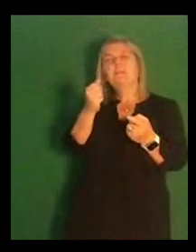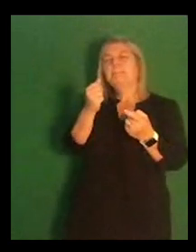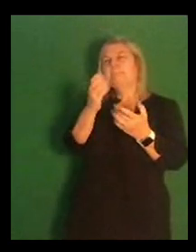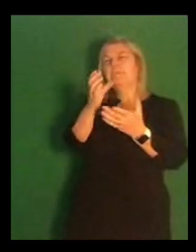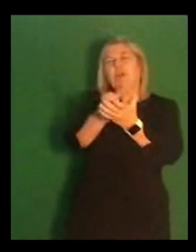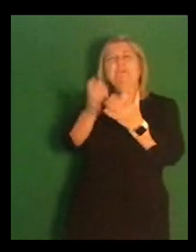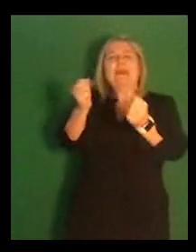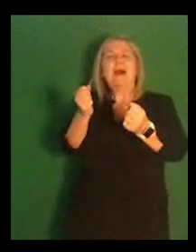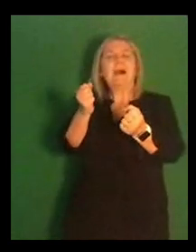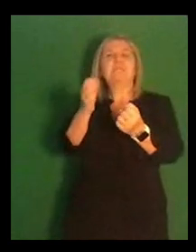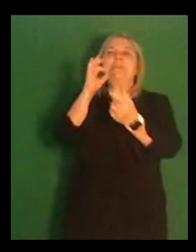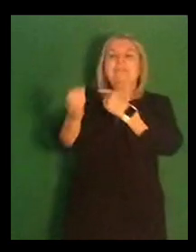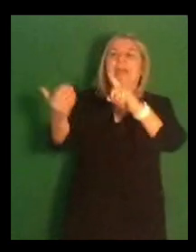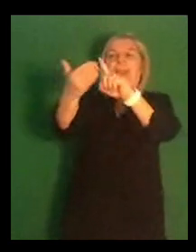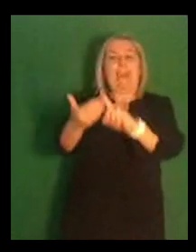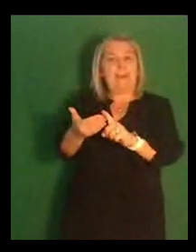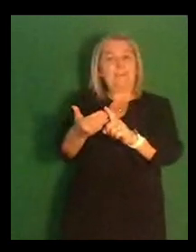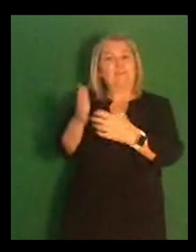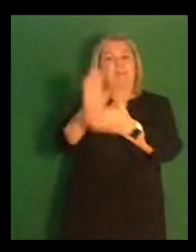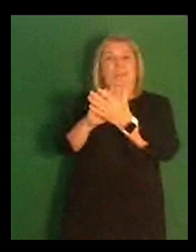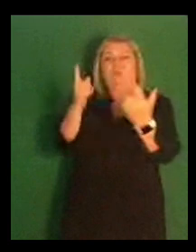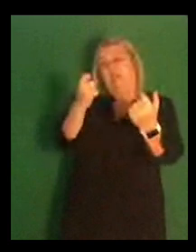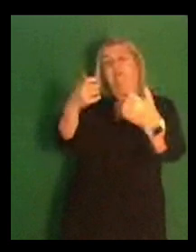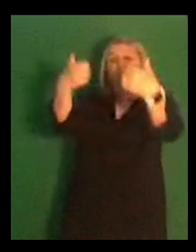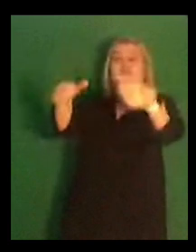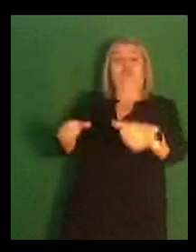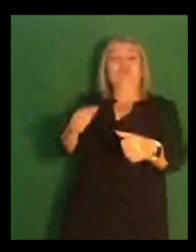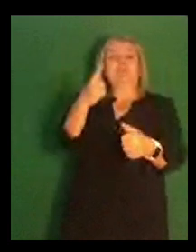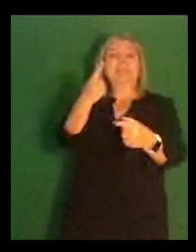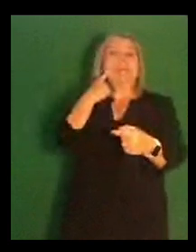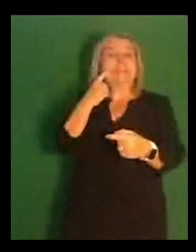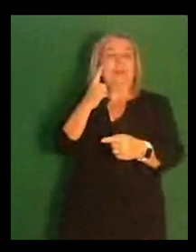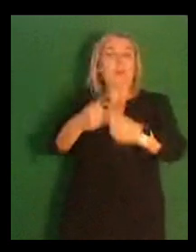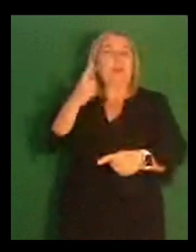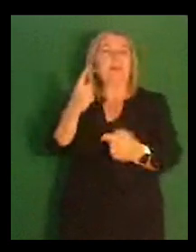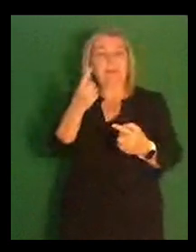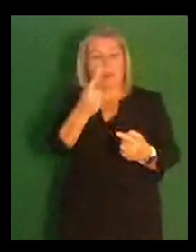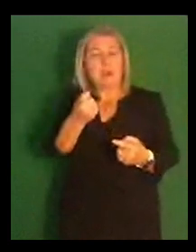Informally, like, you know, already people join sometimes for the work experience, etc. But what I'm really